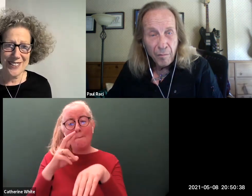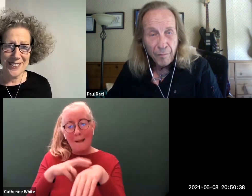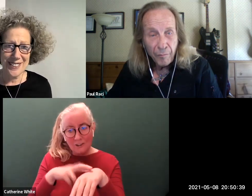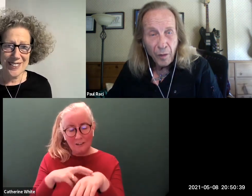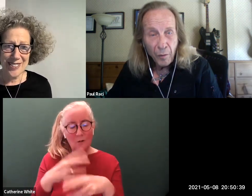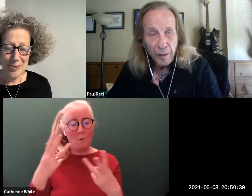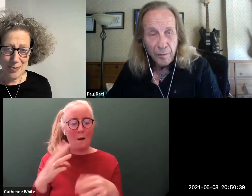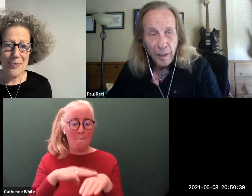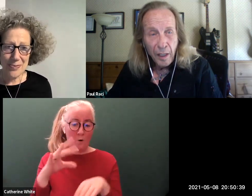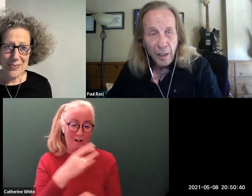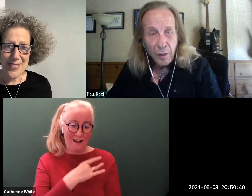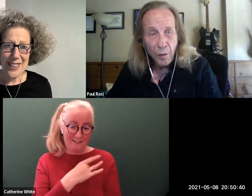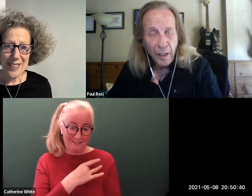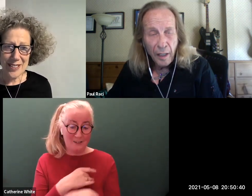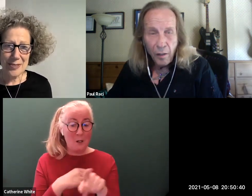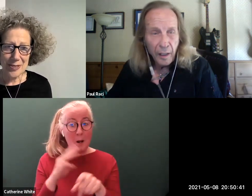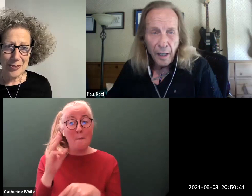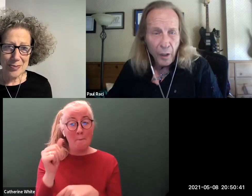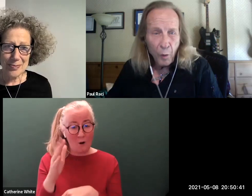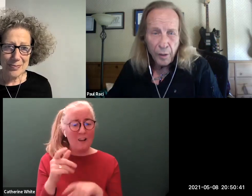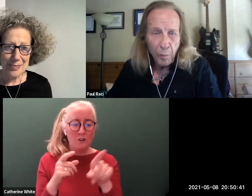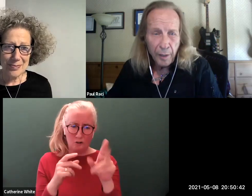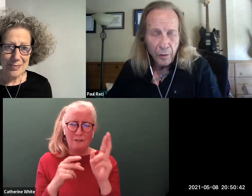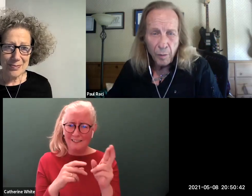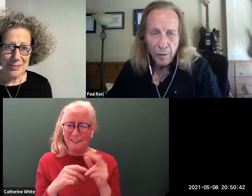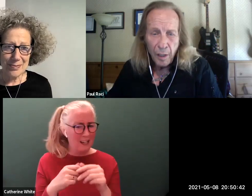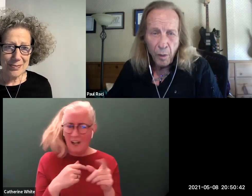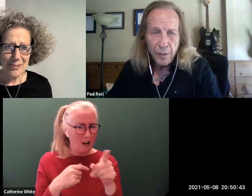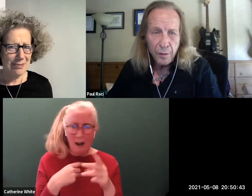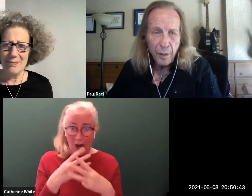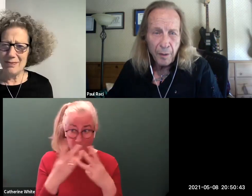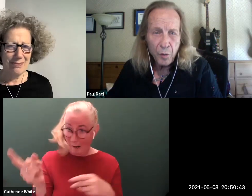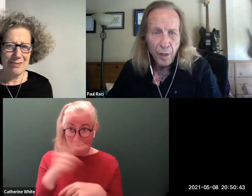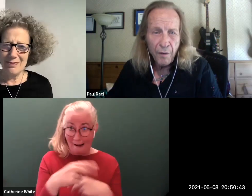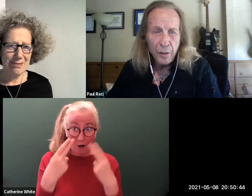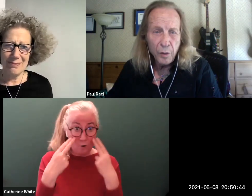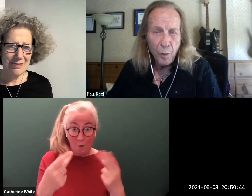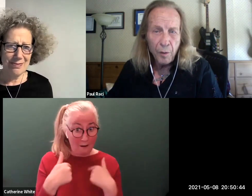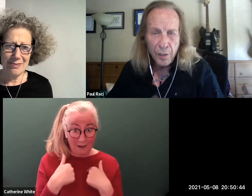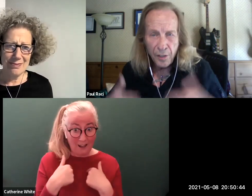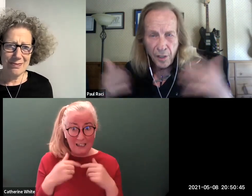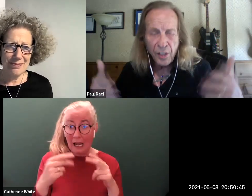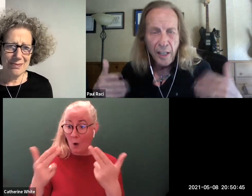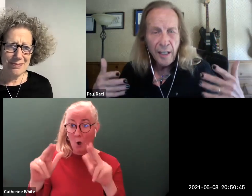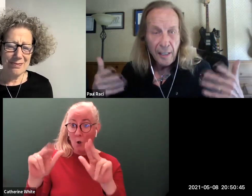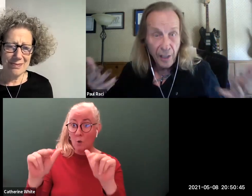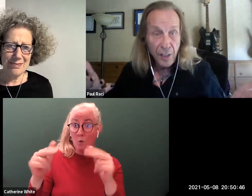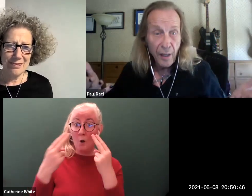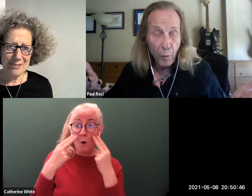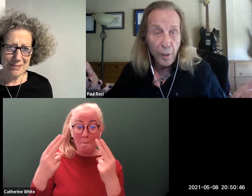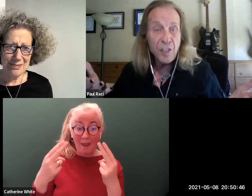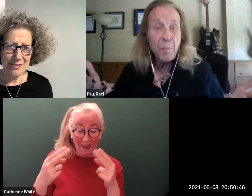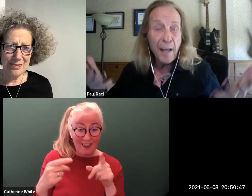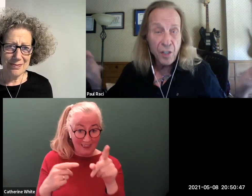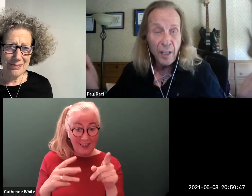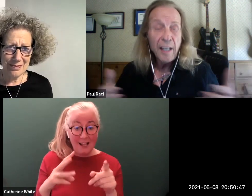world. Right. You're right. Oh God, I don't want it to go back to normal. I want it to because whatever the new normal is, and as I said, that